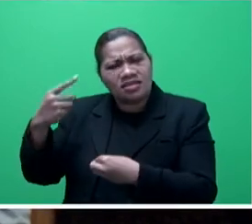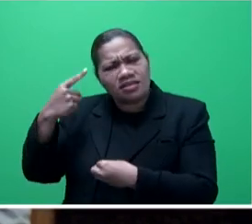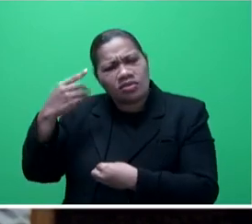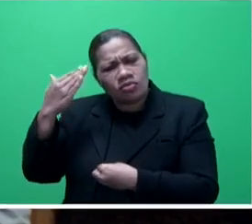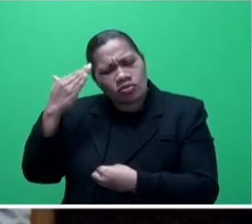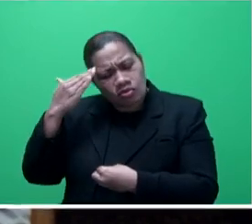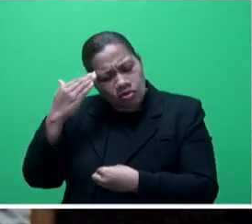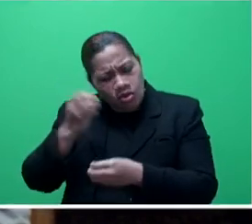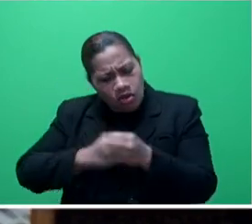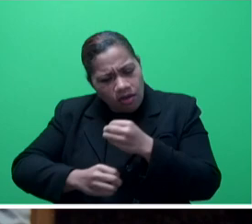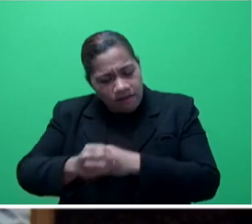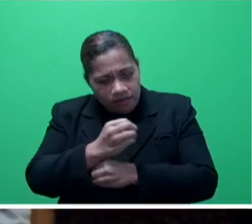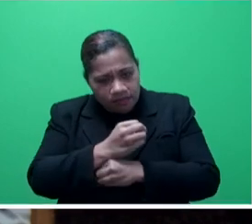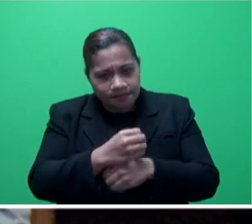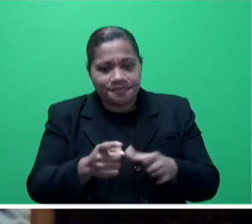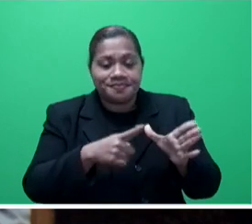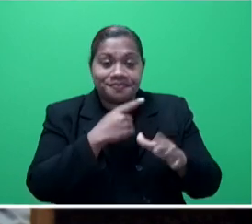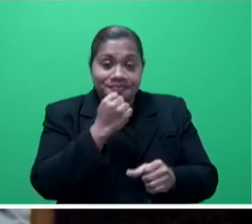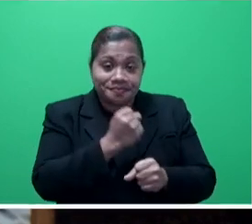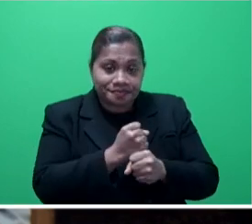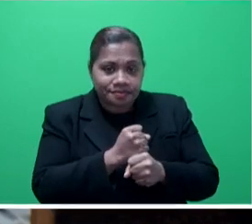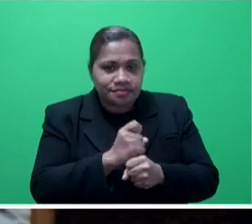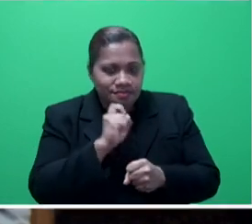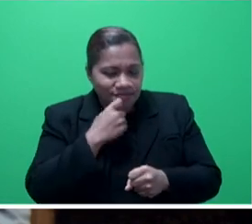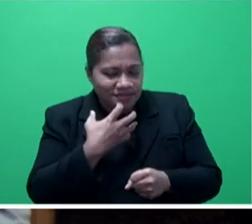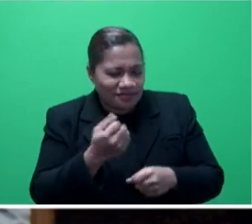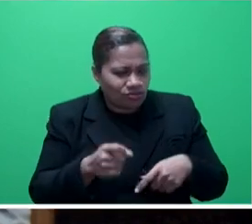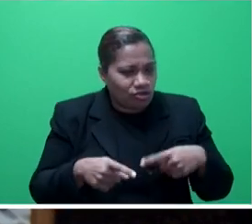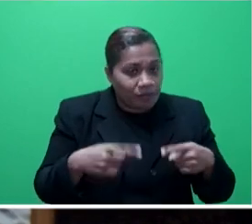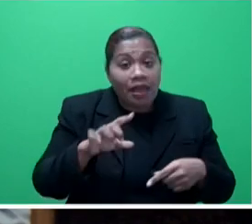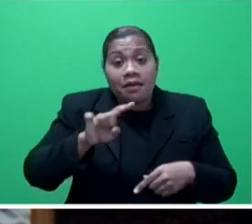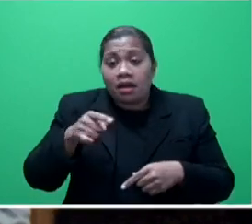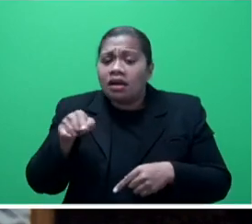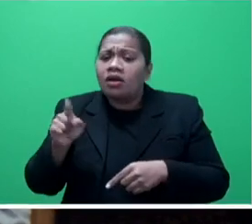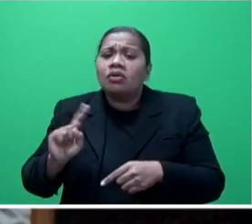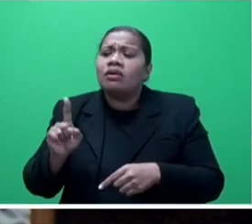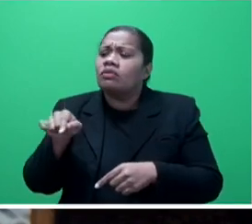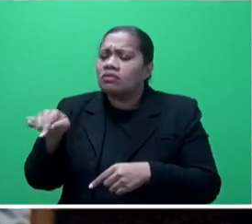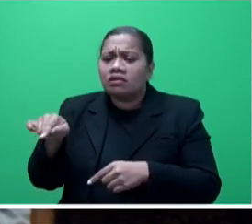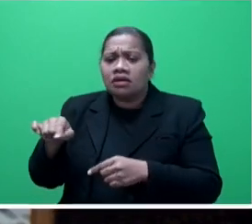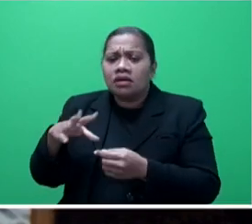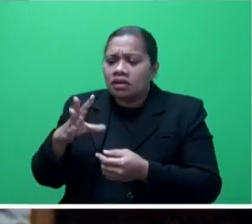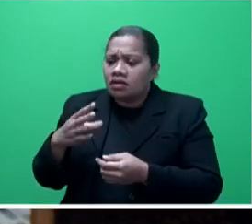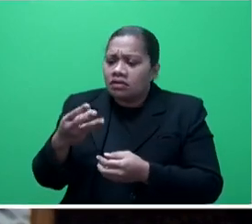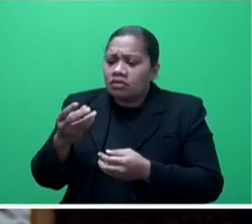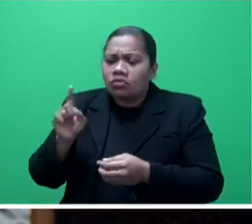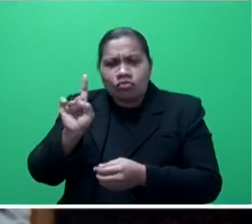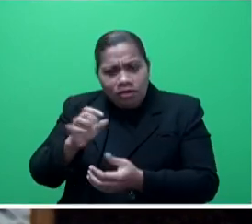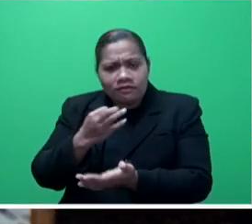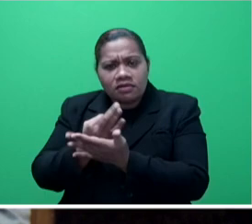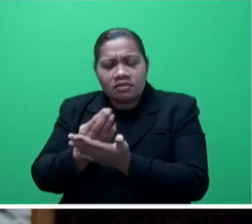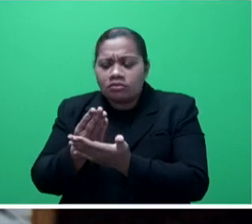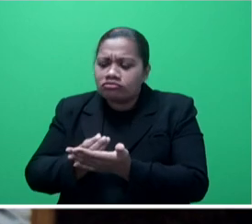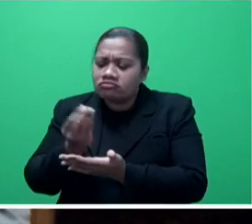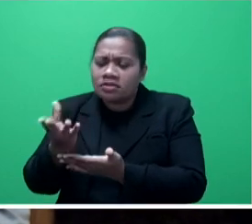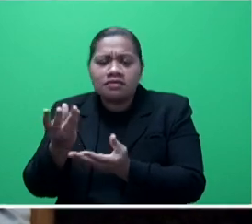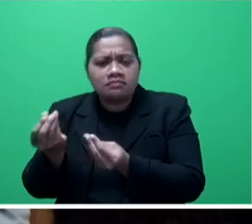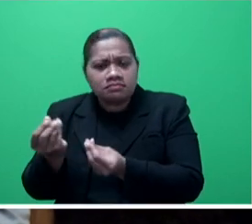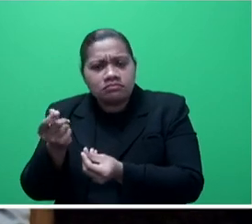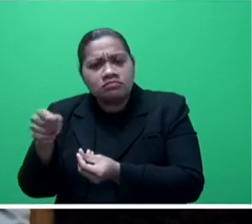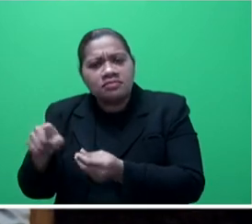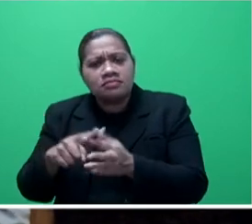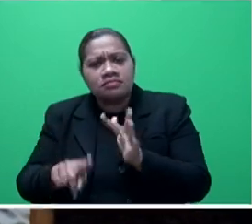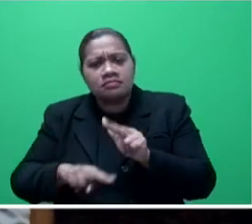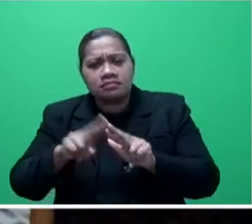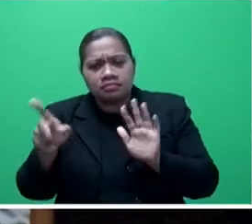General was somehow the other compromised. One of the financiers that was actually lending money to EFL. So, Mr. Speaker, sir,